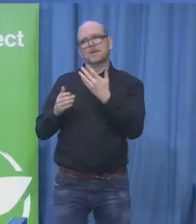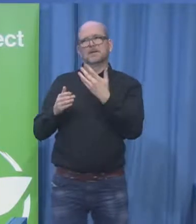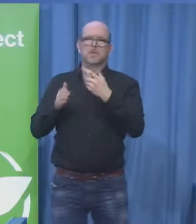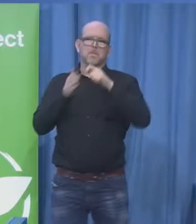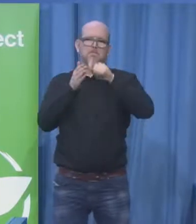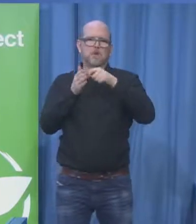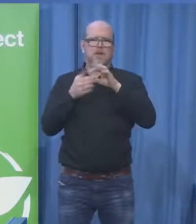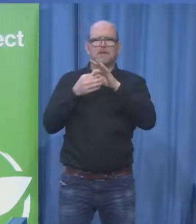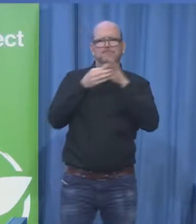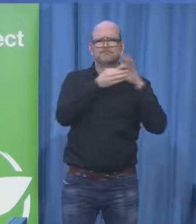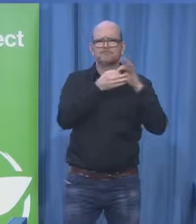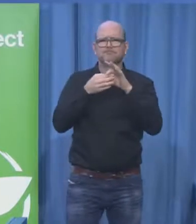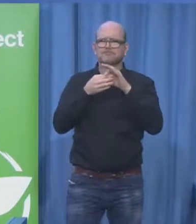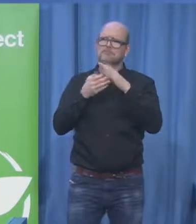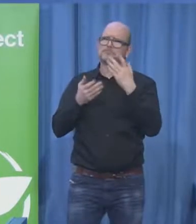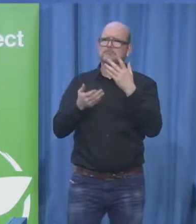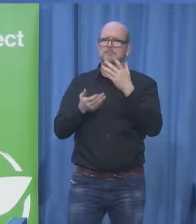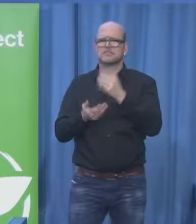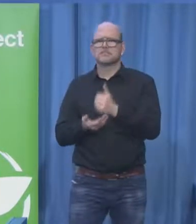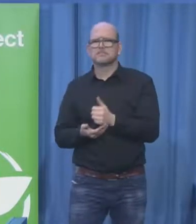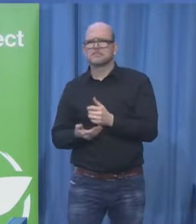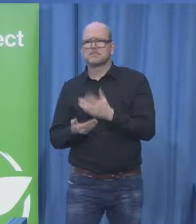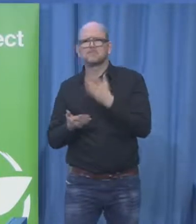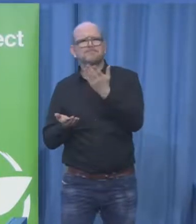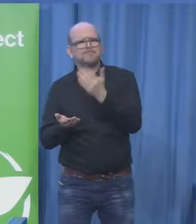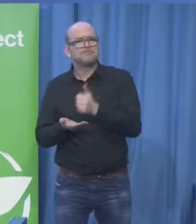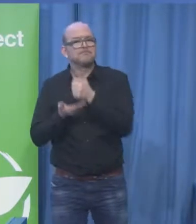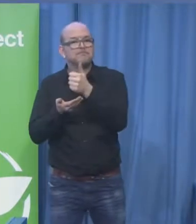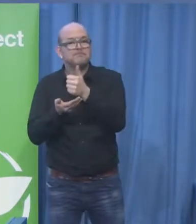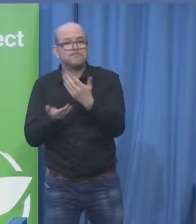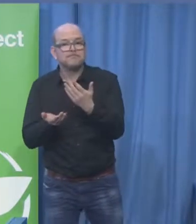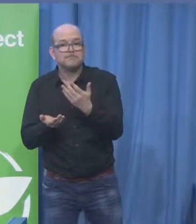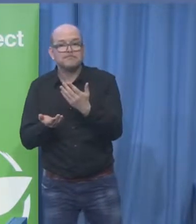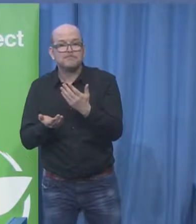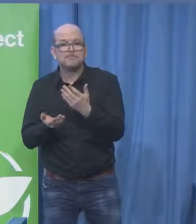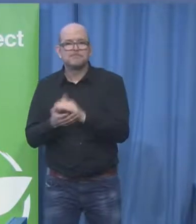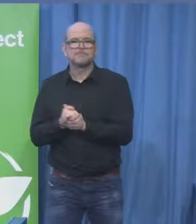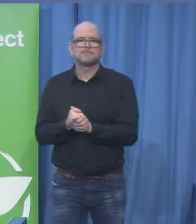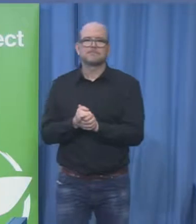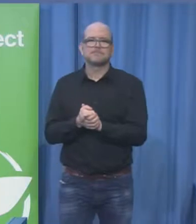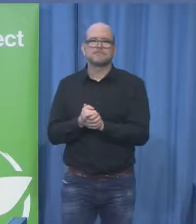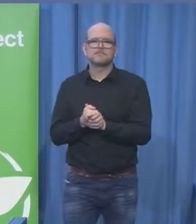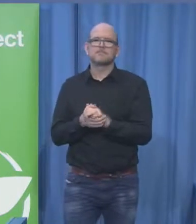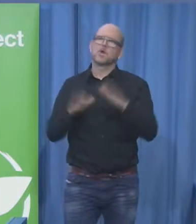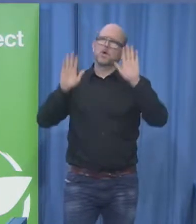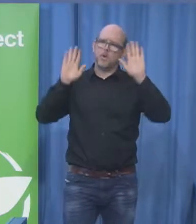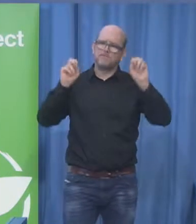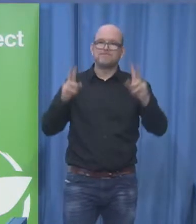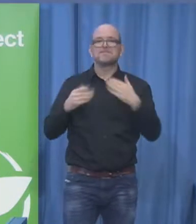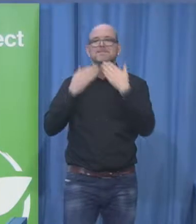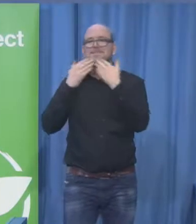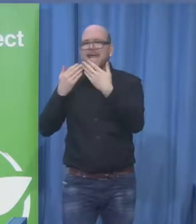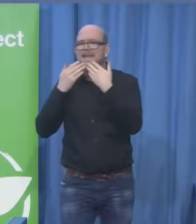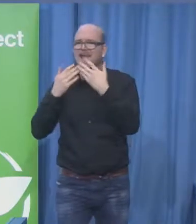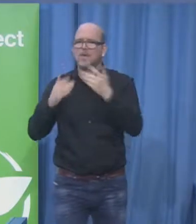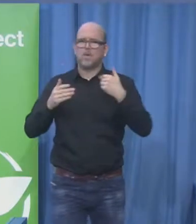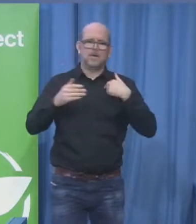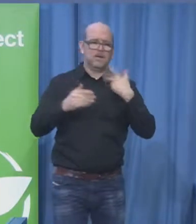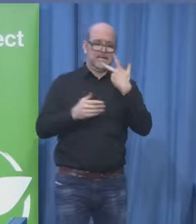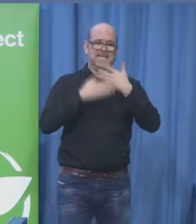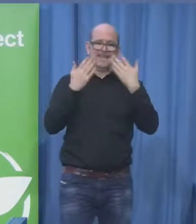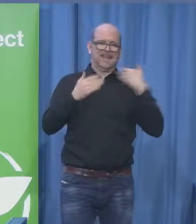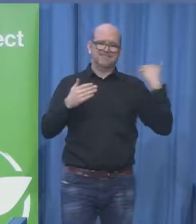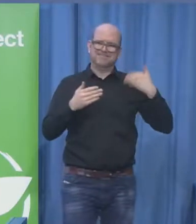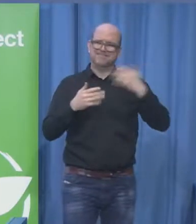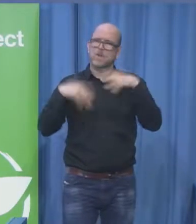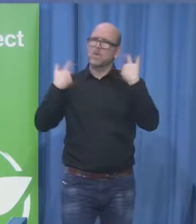Zero Project and all of the participants for these wonderful days. I would like to share my favorite lessons, quotes and remarks